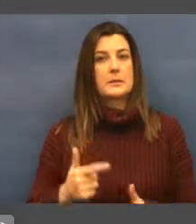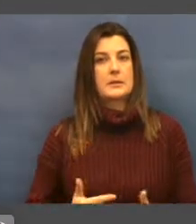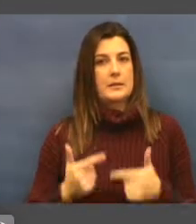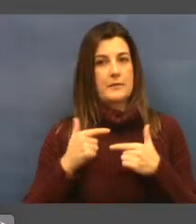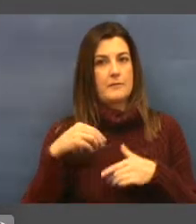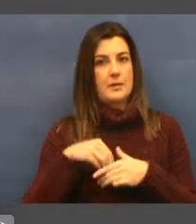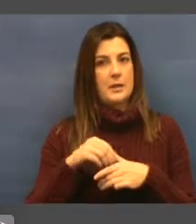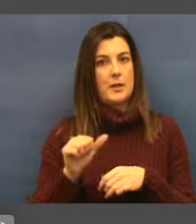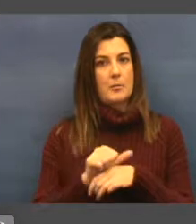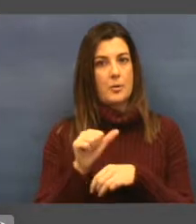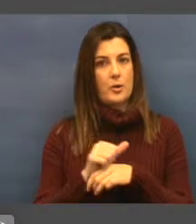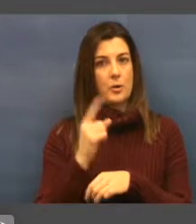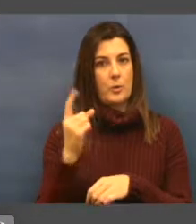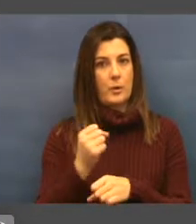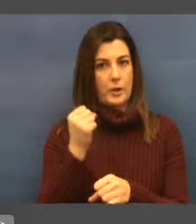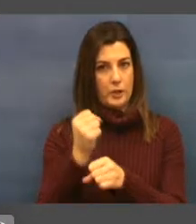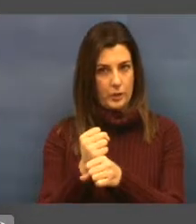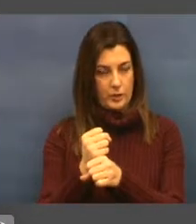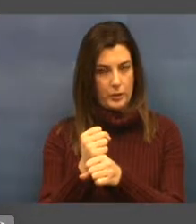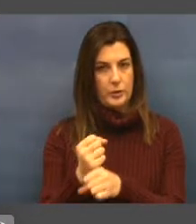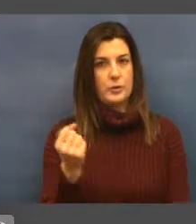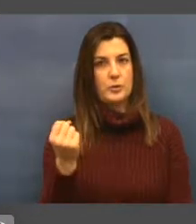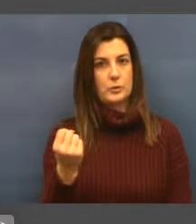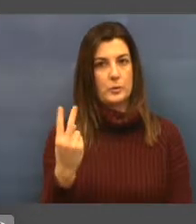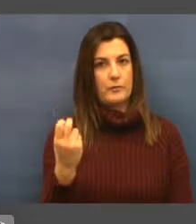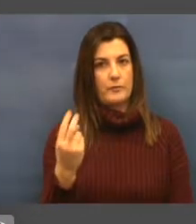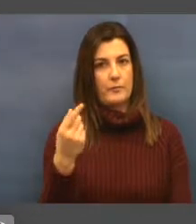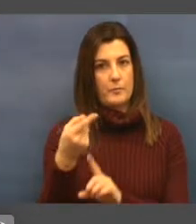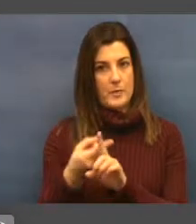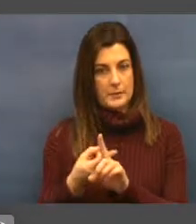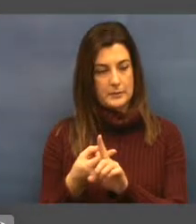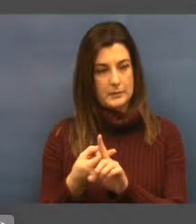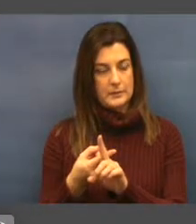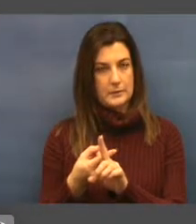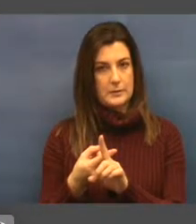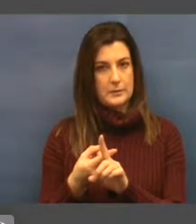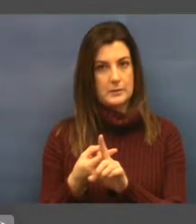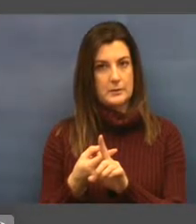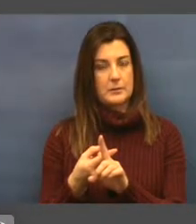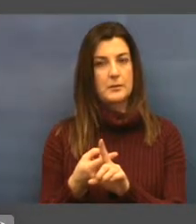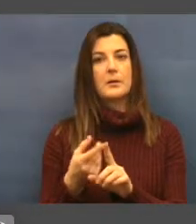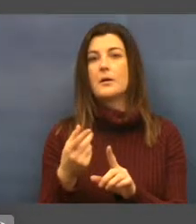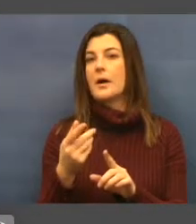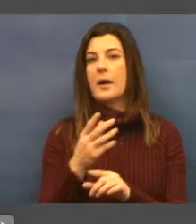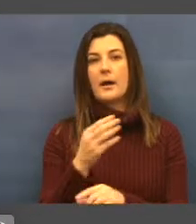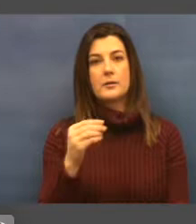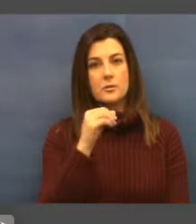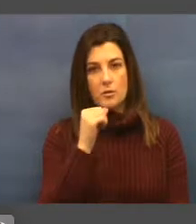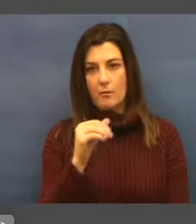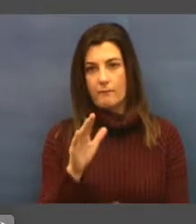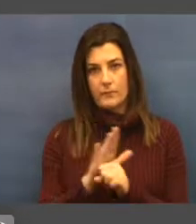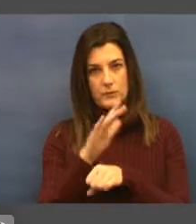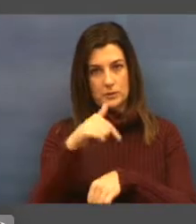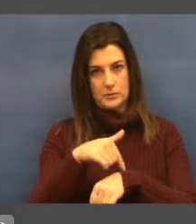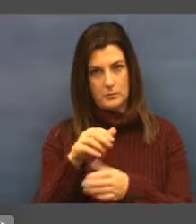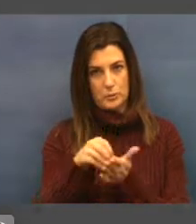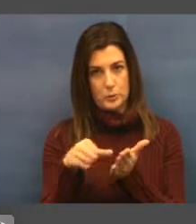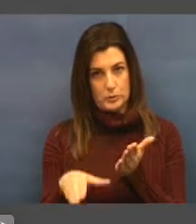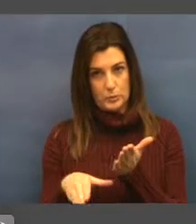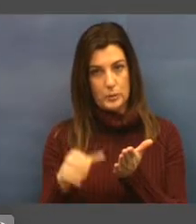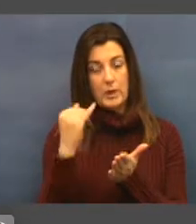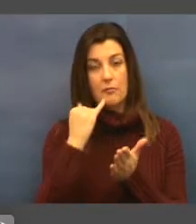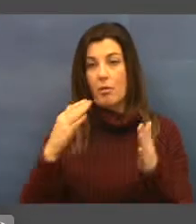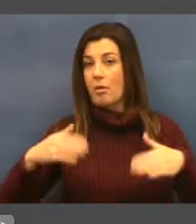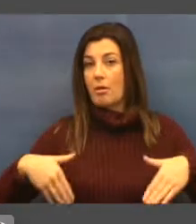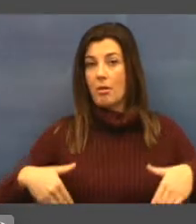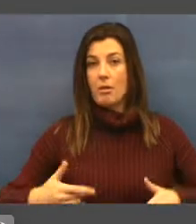Alberta for 1 year or 12 months without being a full-time student. If you have not lived